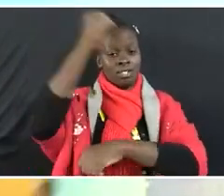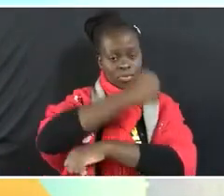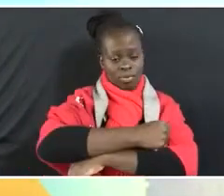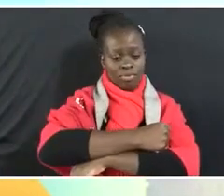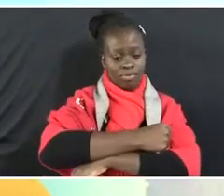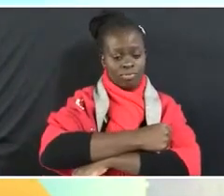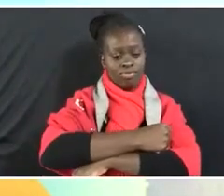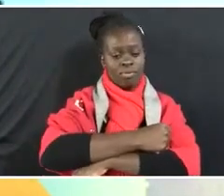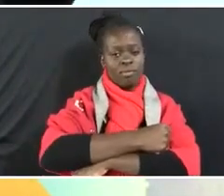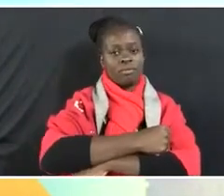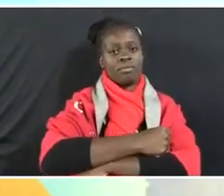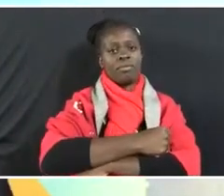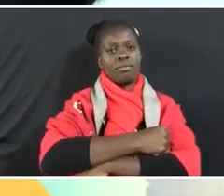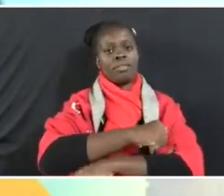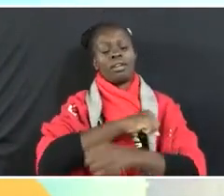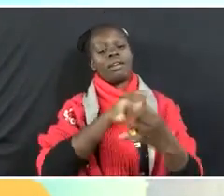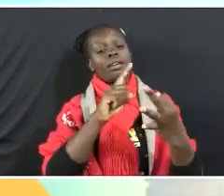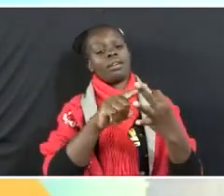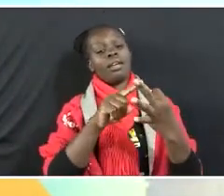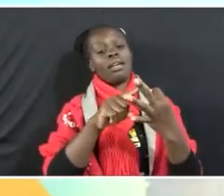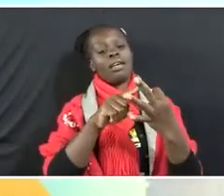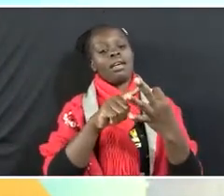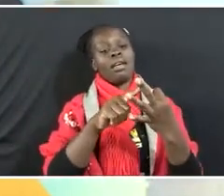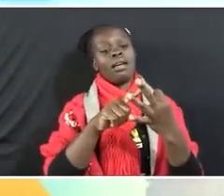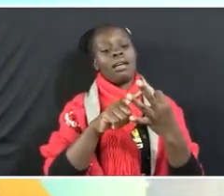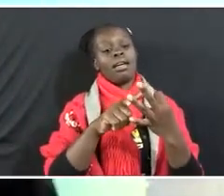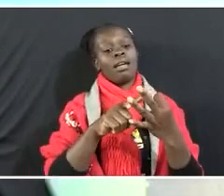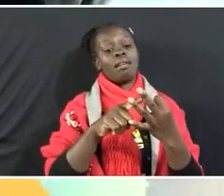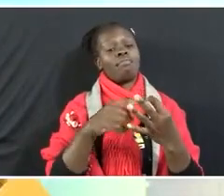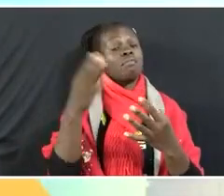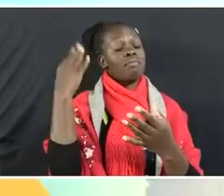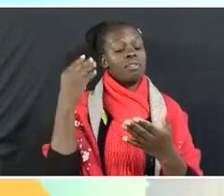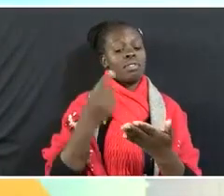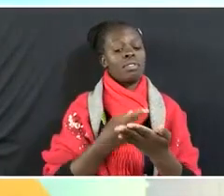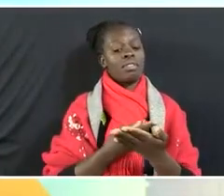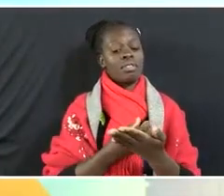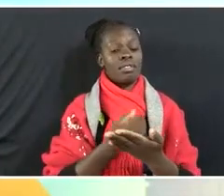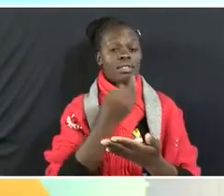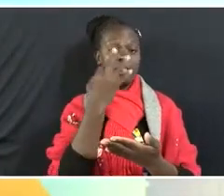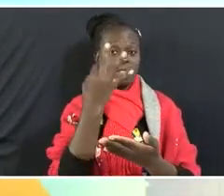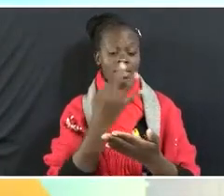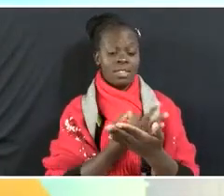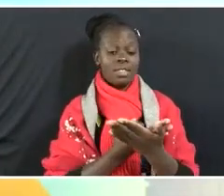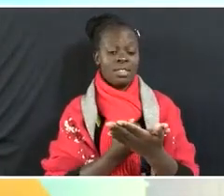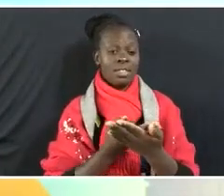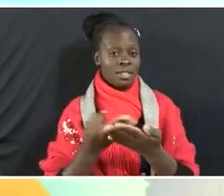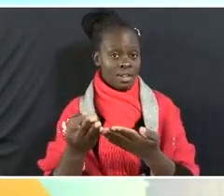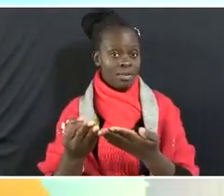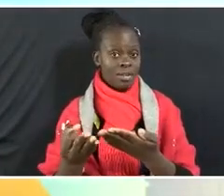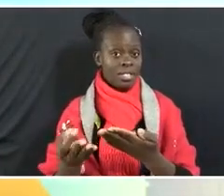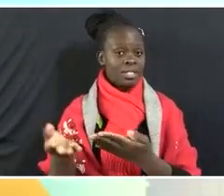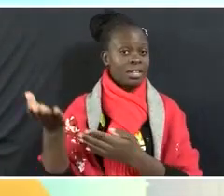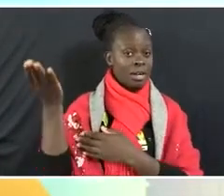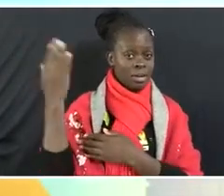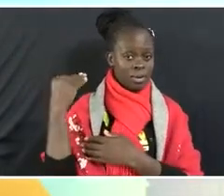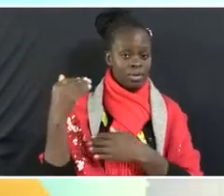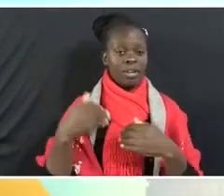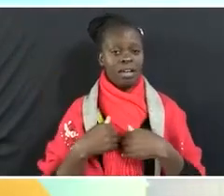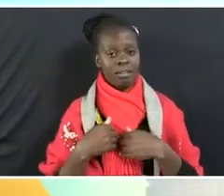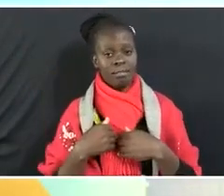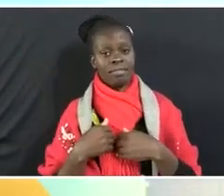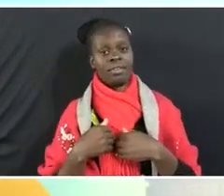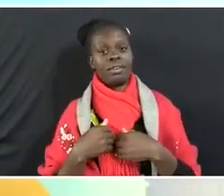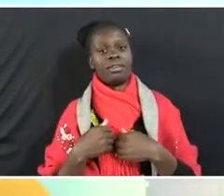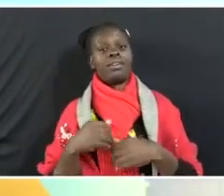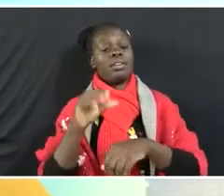Upper Nairobi field station, the other side of the eastern field. They had a